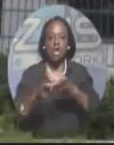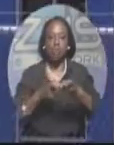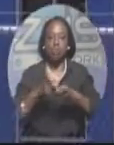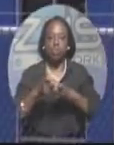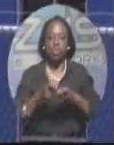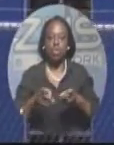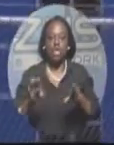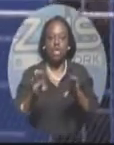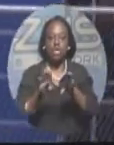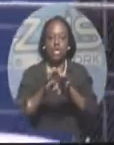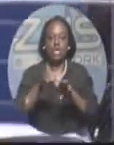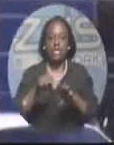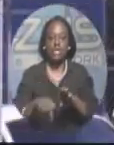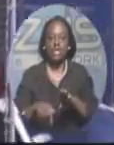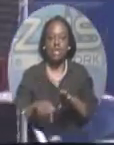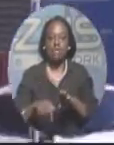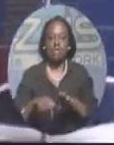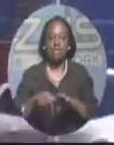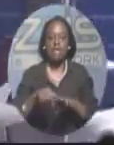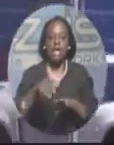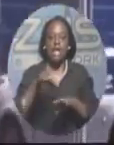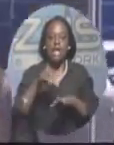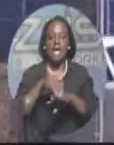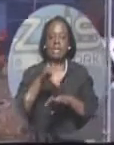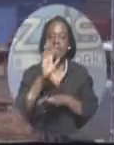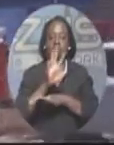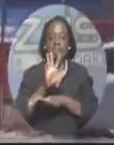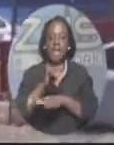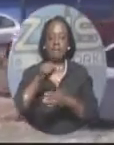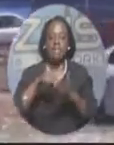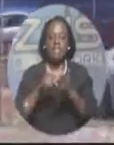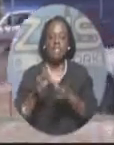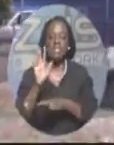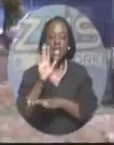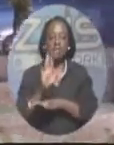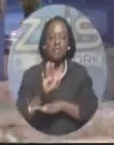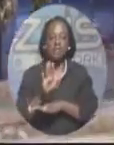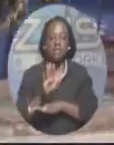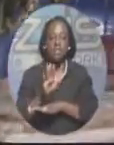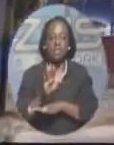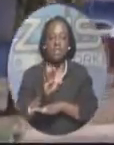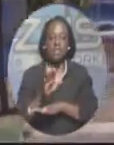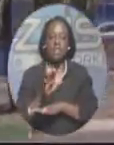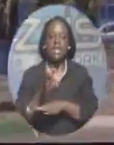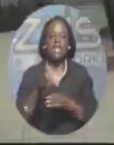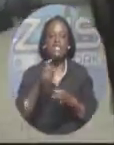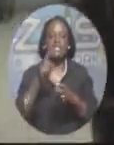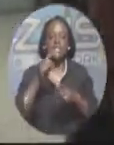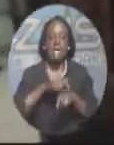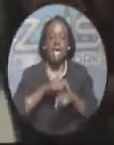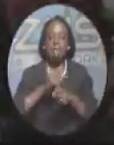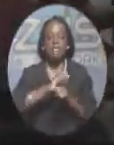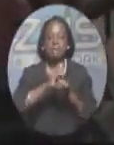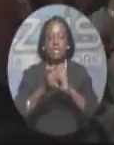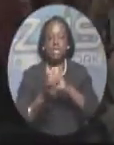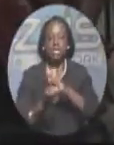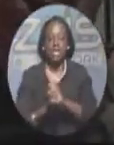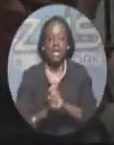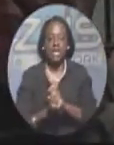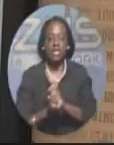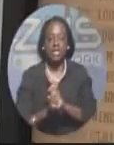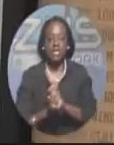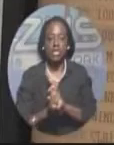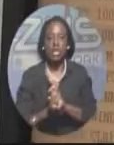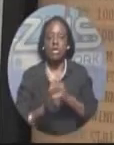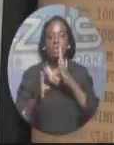several areas at 5 p.m. this afternoon. Of course, you may have heard already that time has now been amended. We've spoken to the Bahamas Department